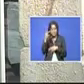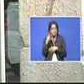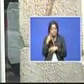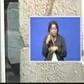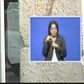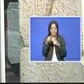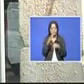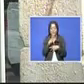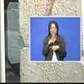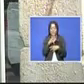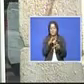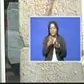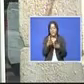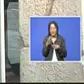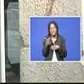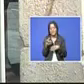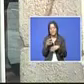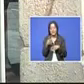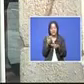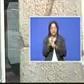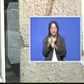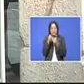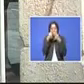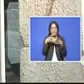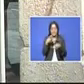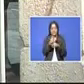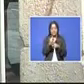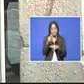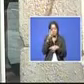received a blessing from God and said, keep going in life and don't let the world